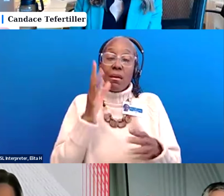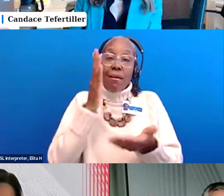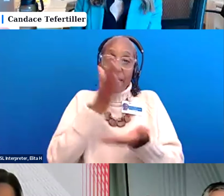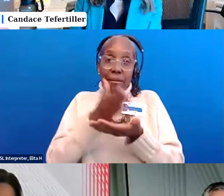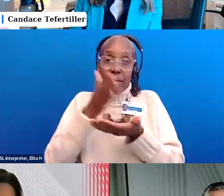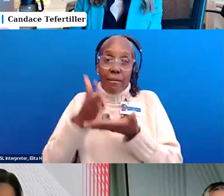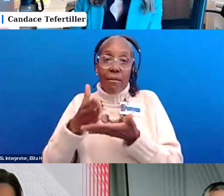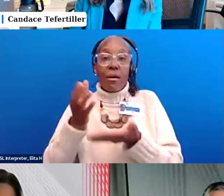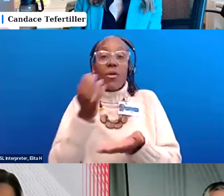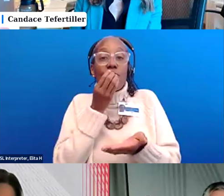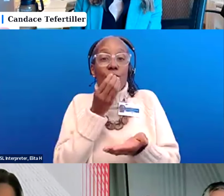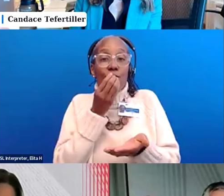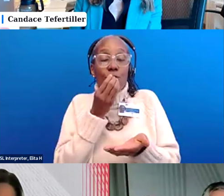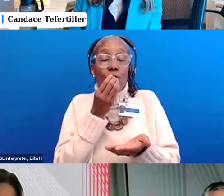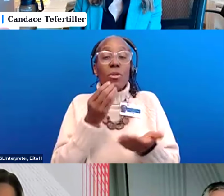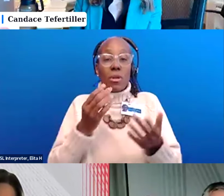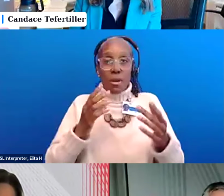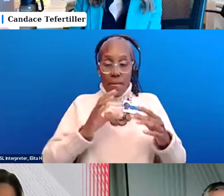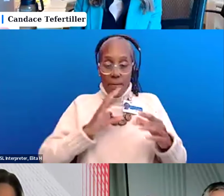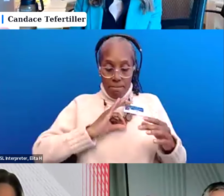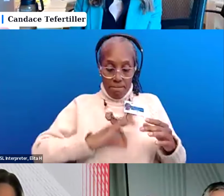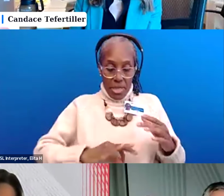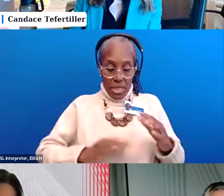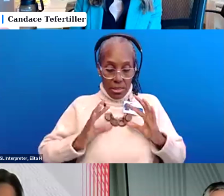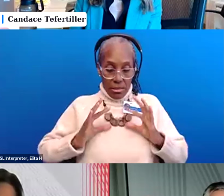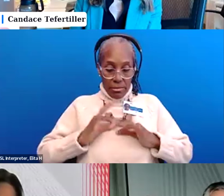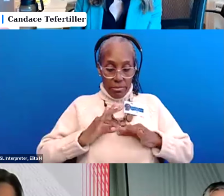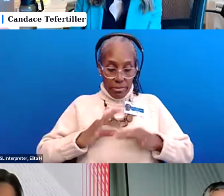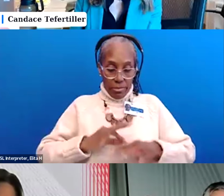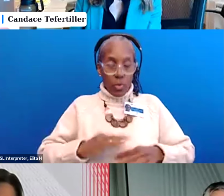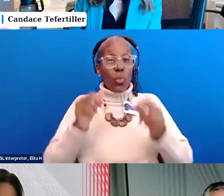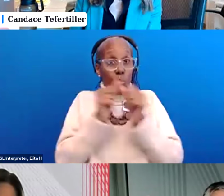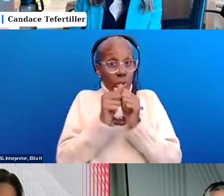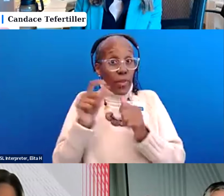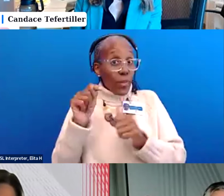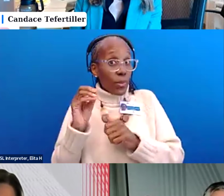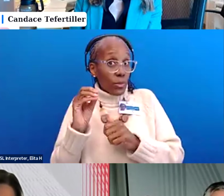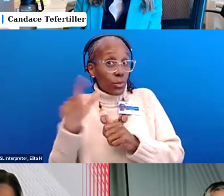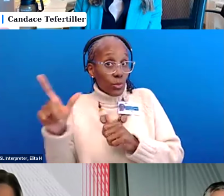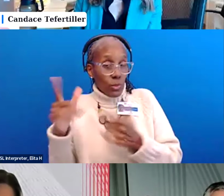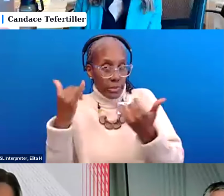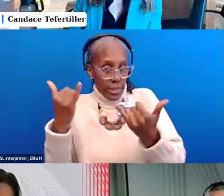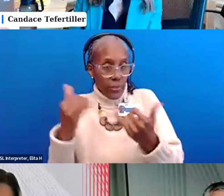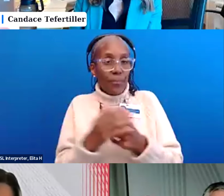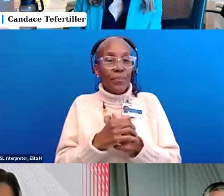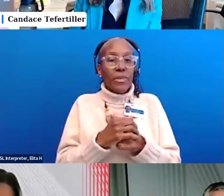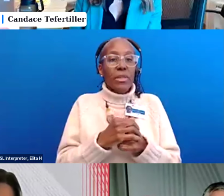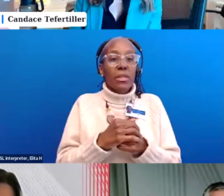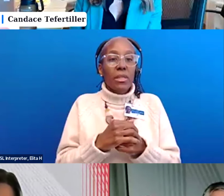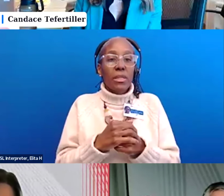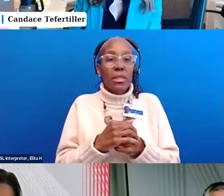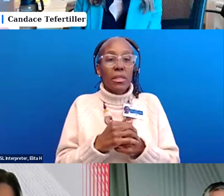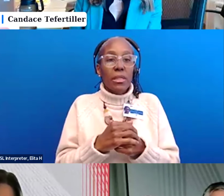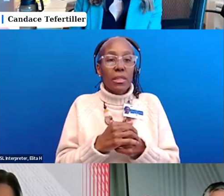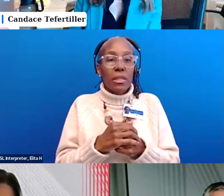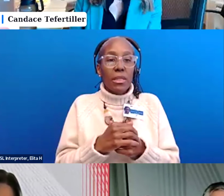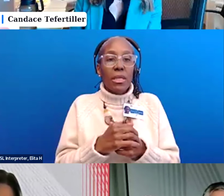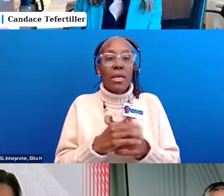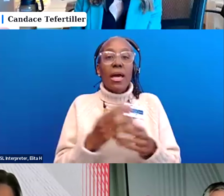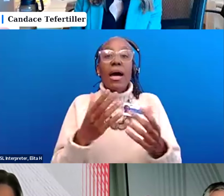I can fasten buttons with the button tool now. Um, I can give